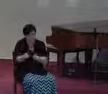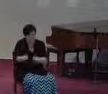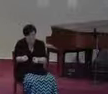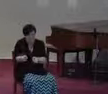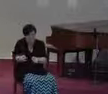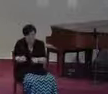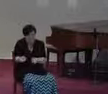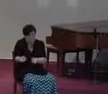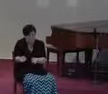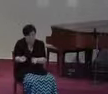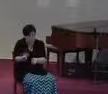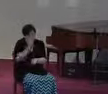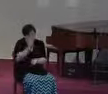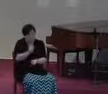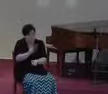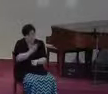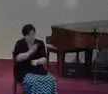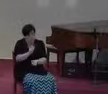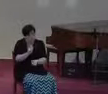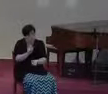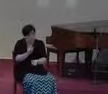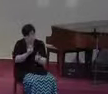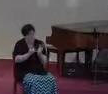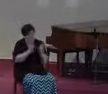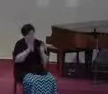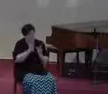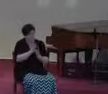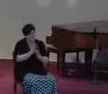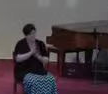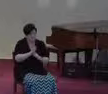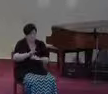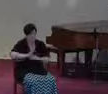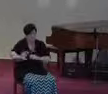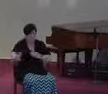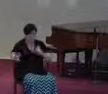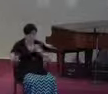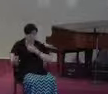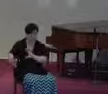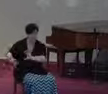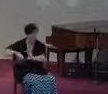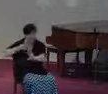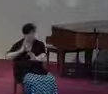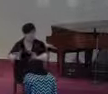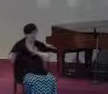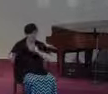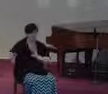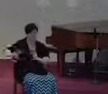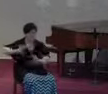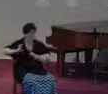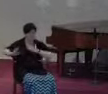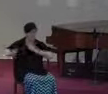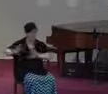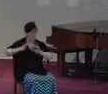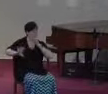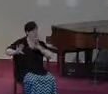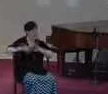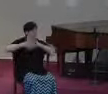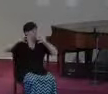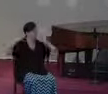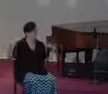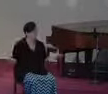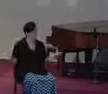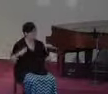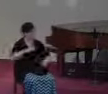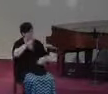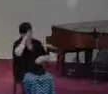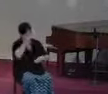So Jesus entrusted him with much. See, our God is a God of